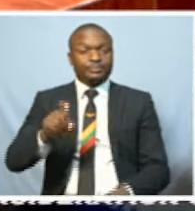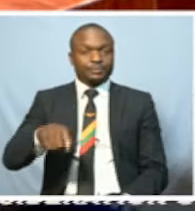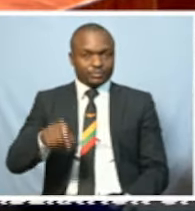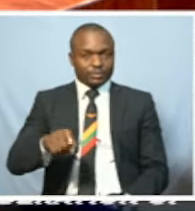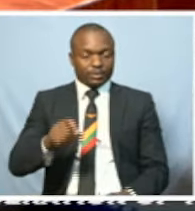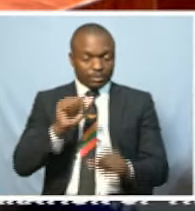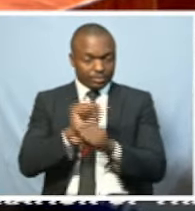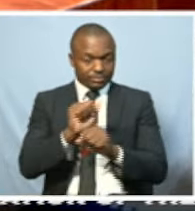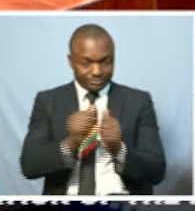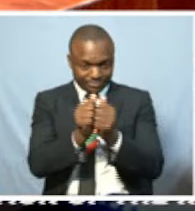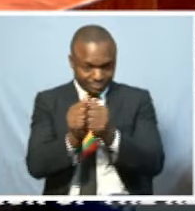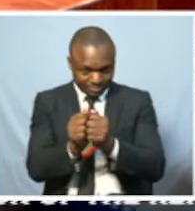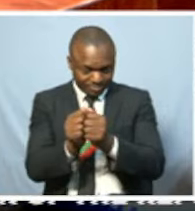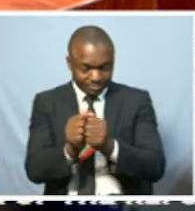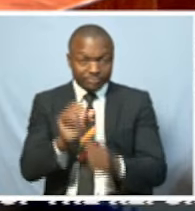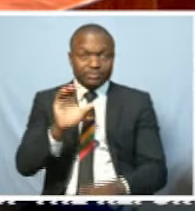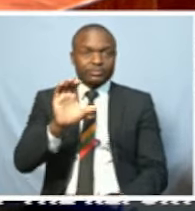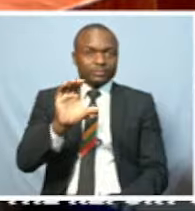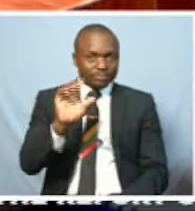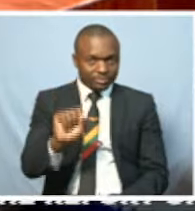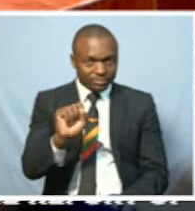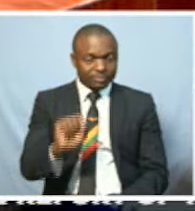team. CS,